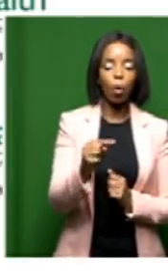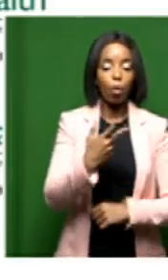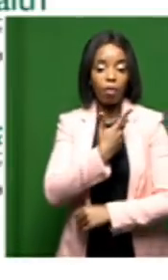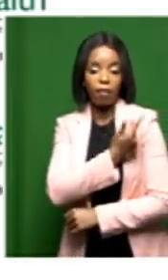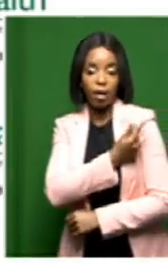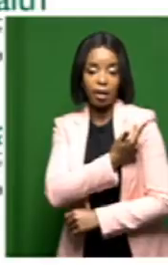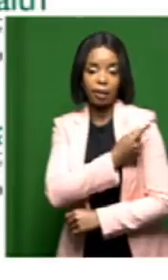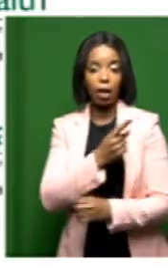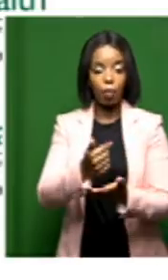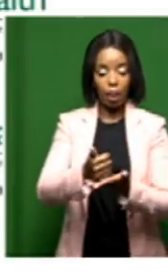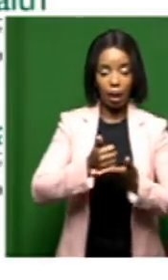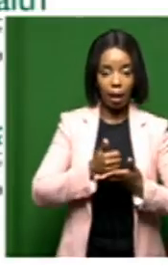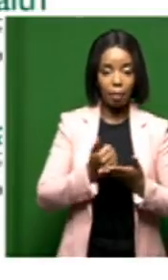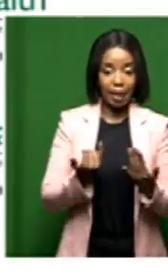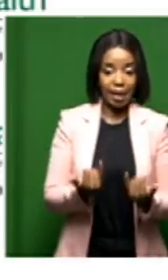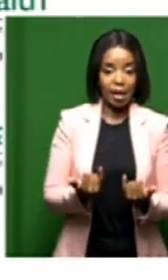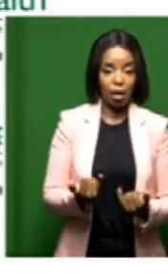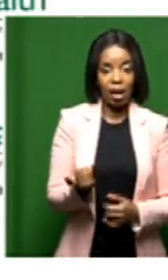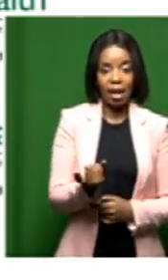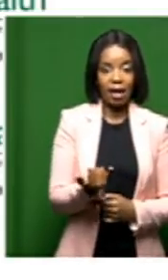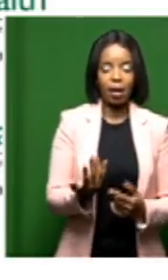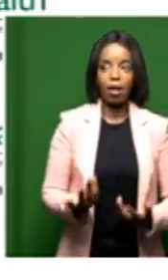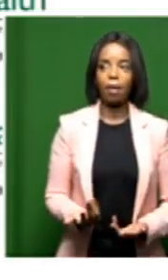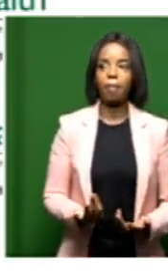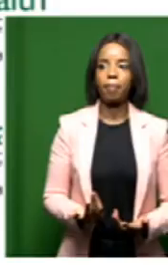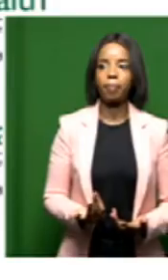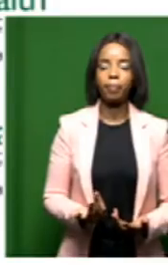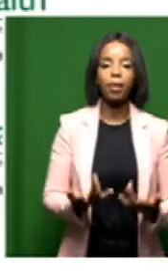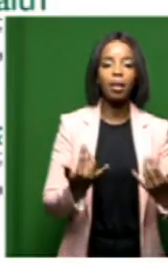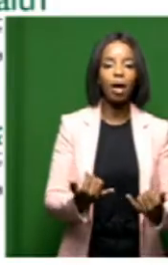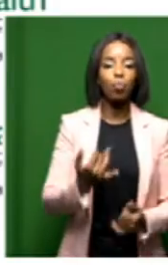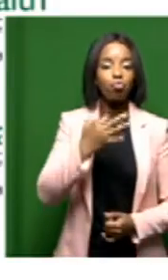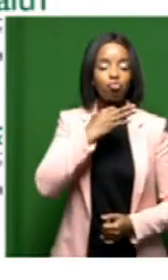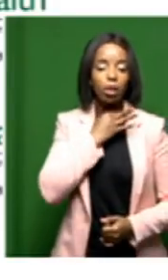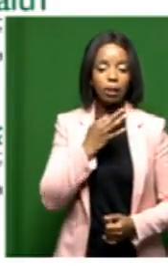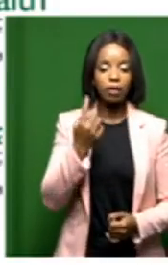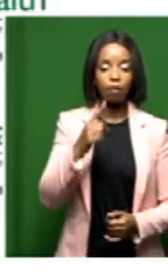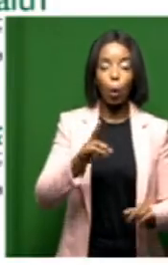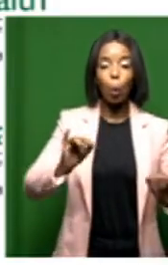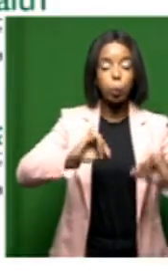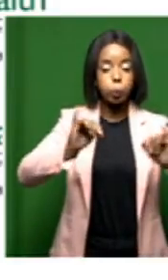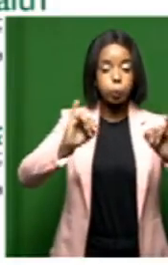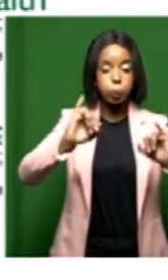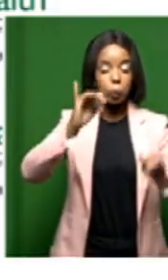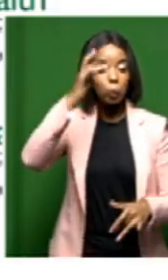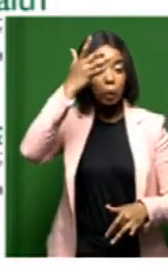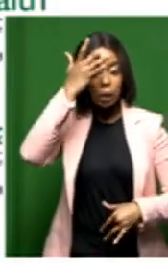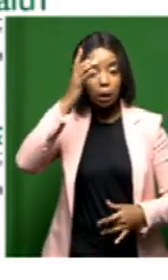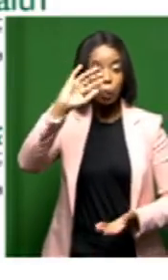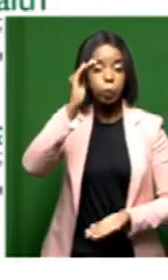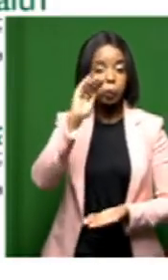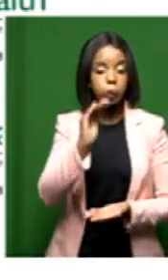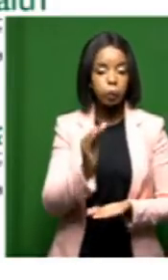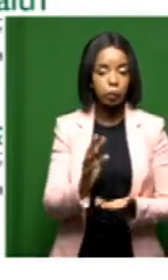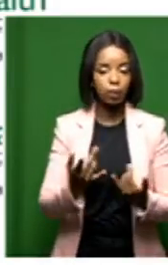doing now in terms of reducing risks of serious illness, but the technology which is